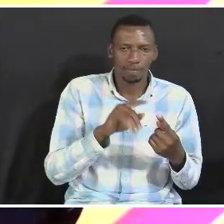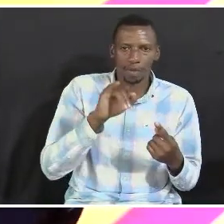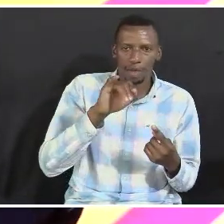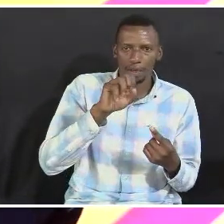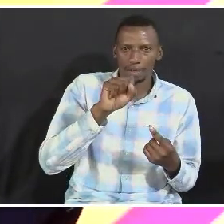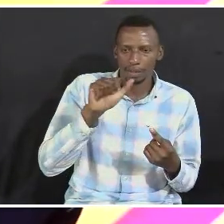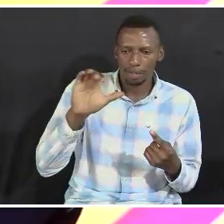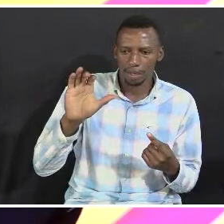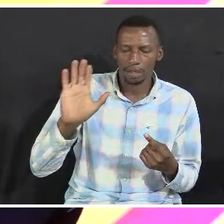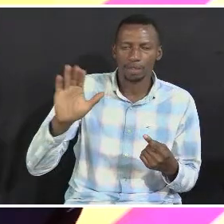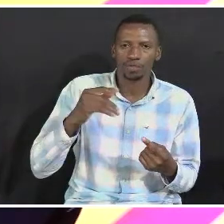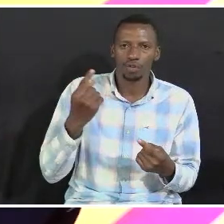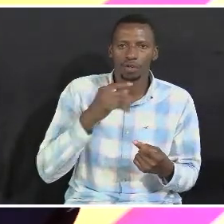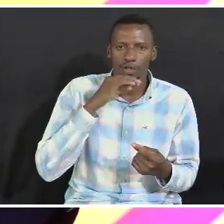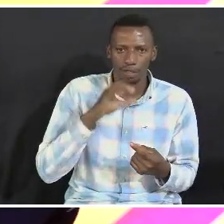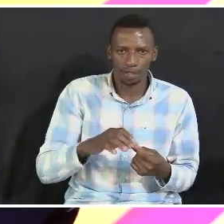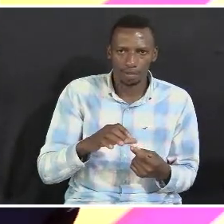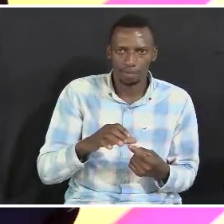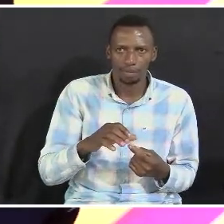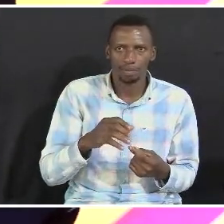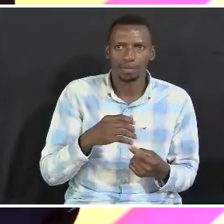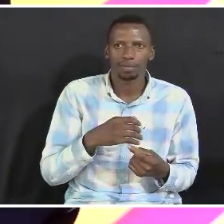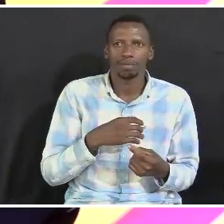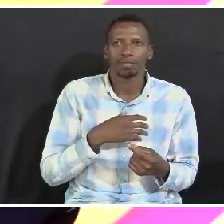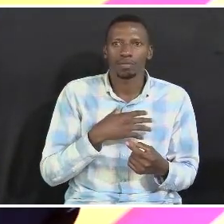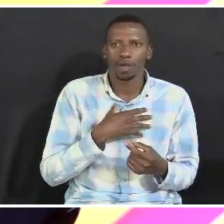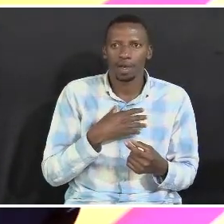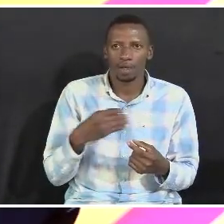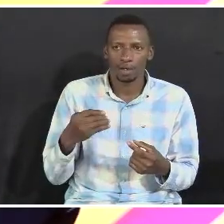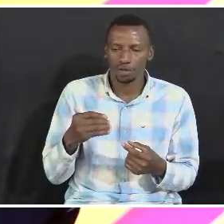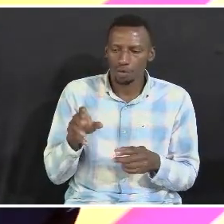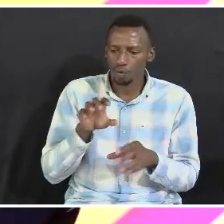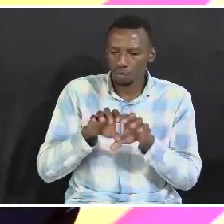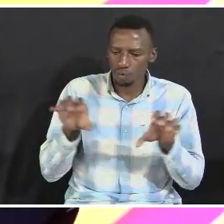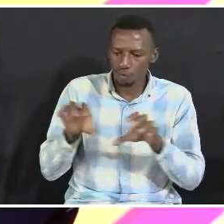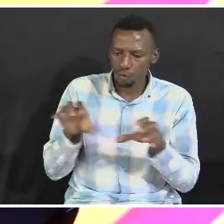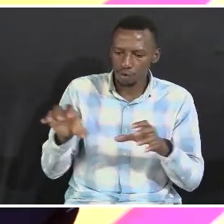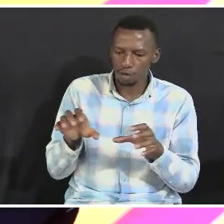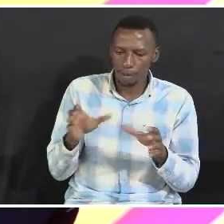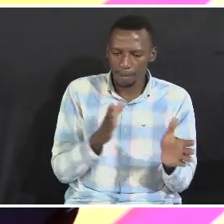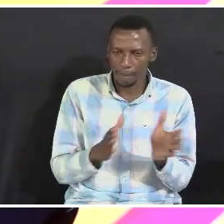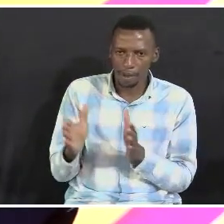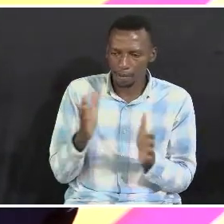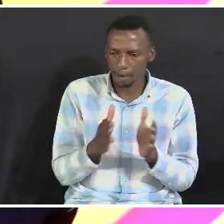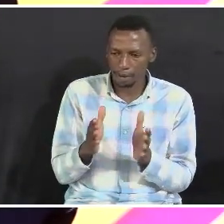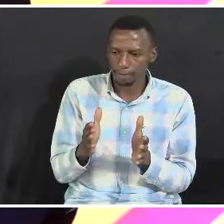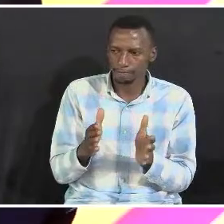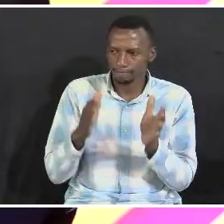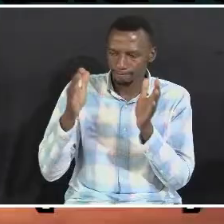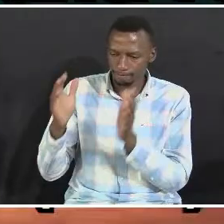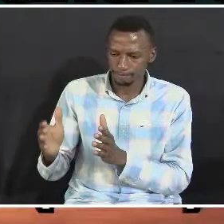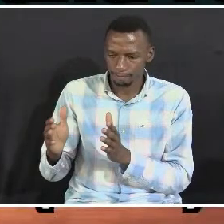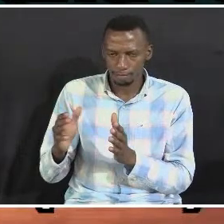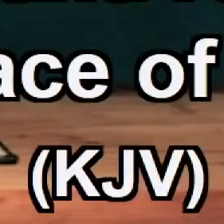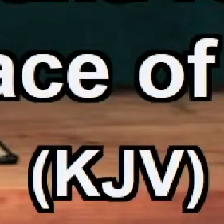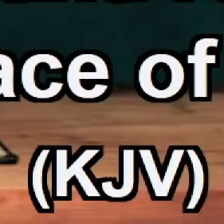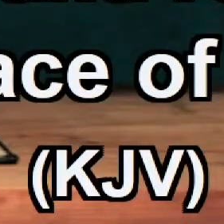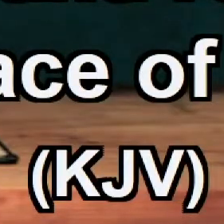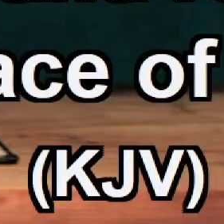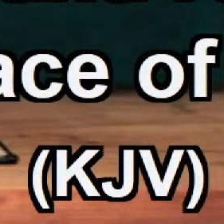son. He split the wood for the burnt offering. He went to the place God had told